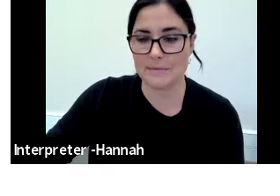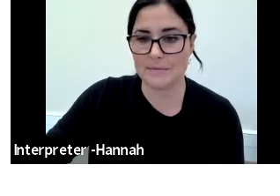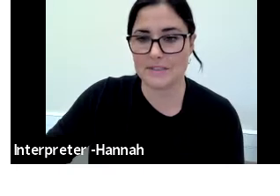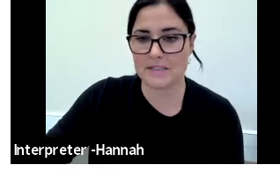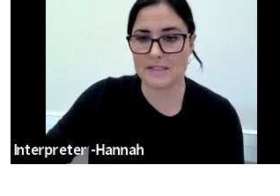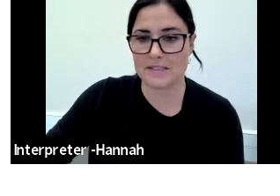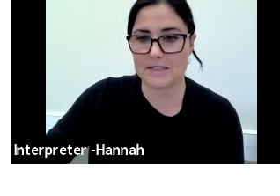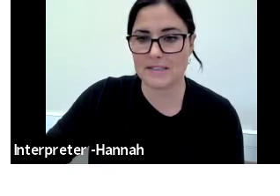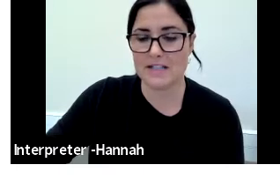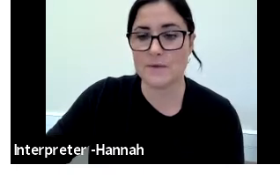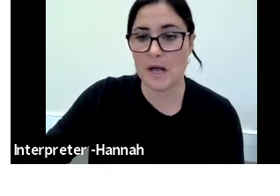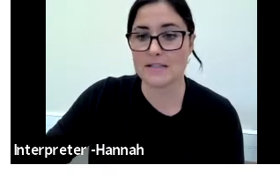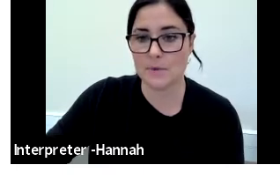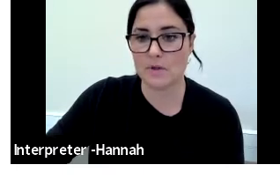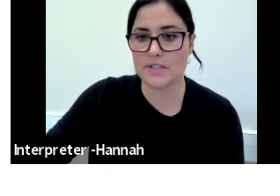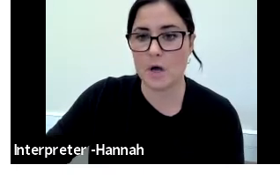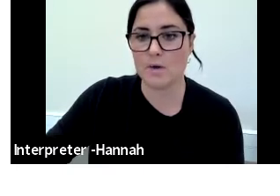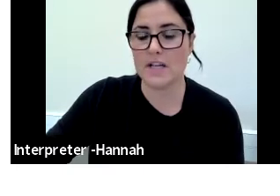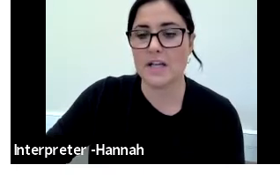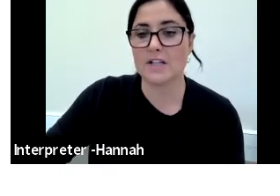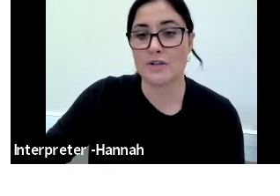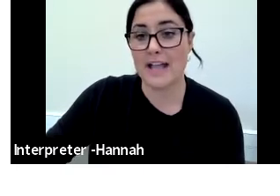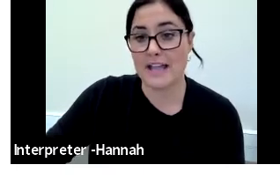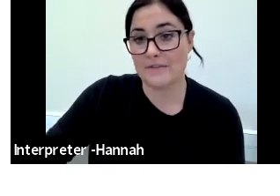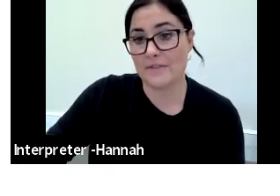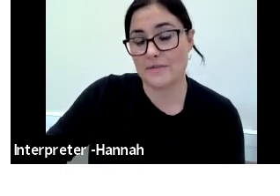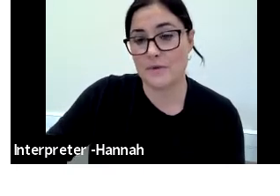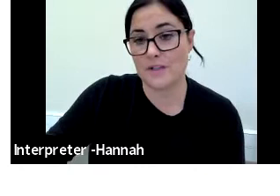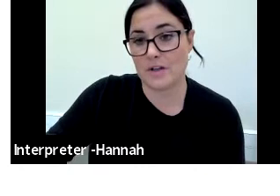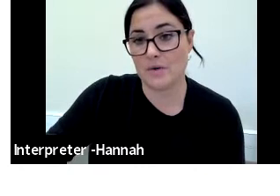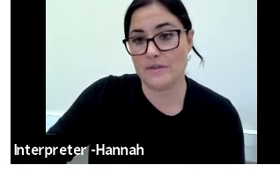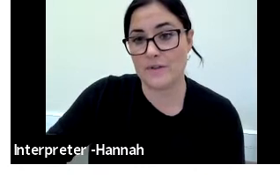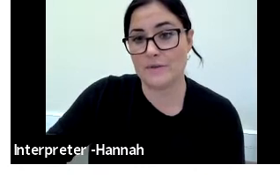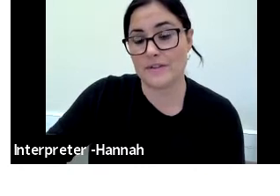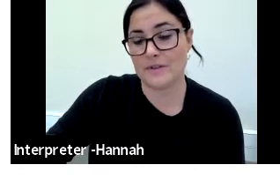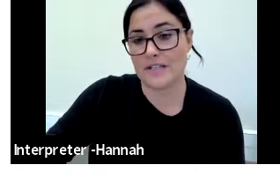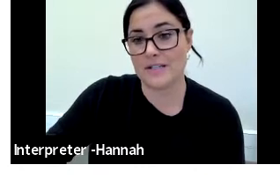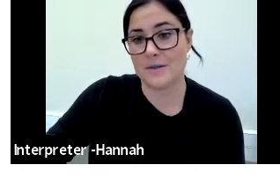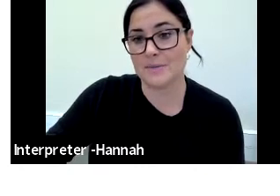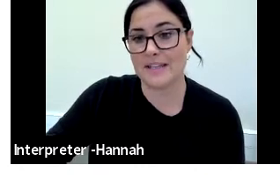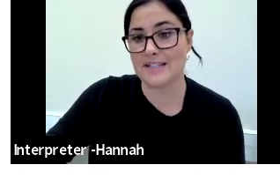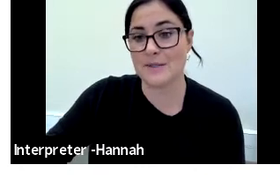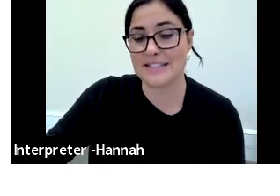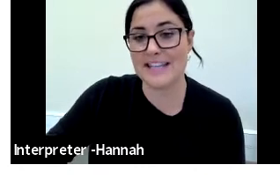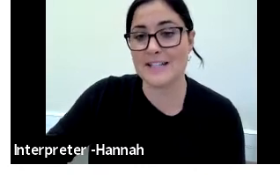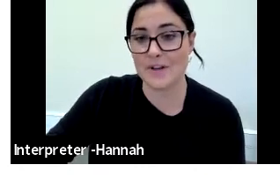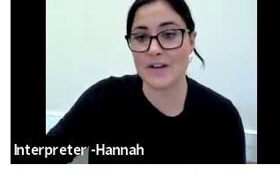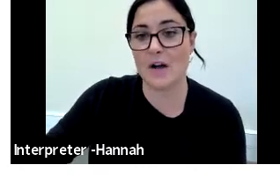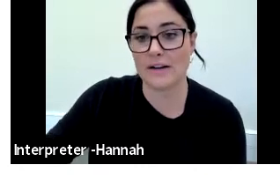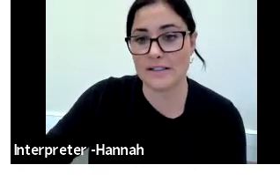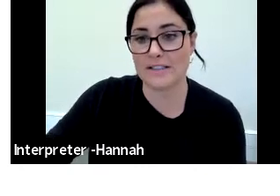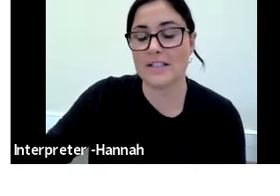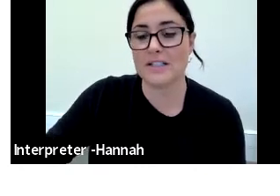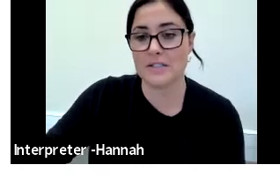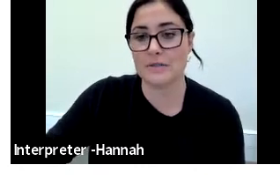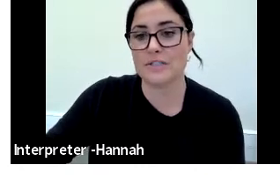time. It's impossible. So try it if you need to, because you can see it's very